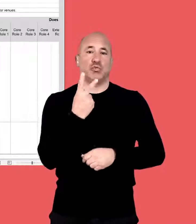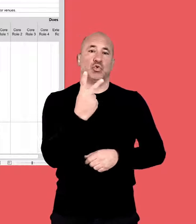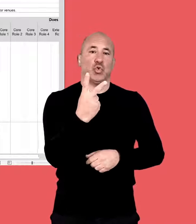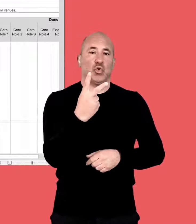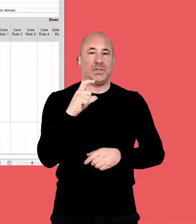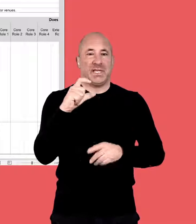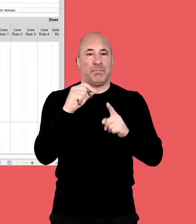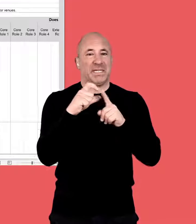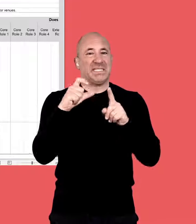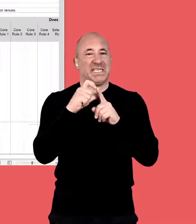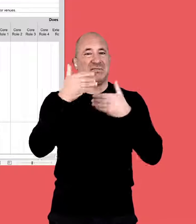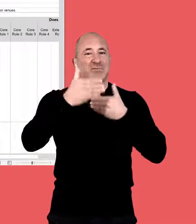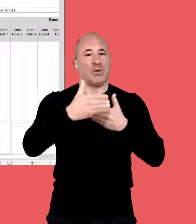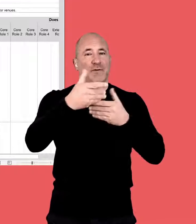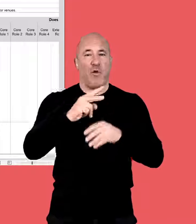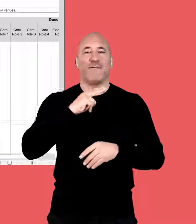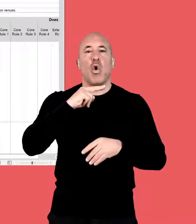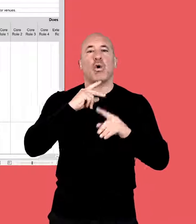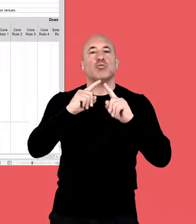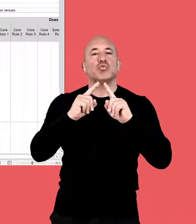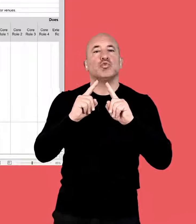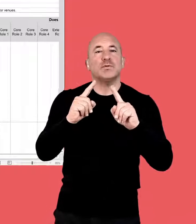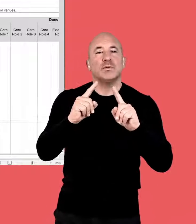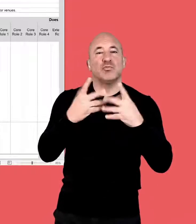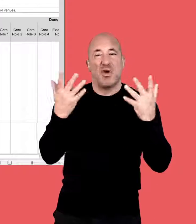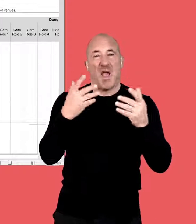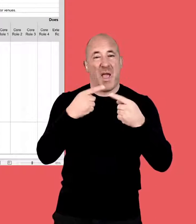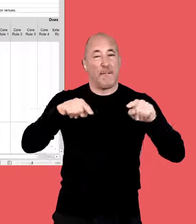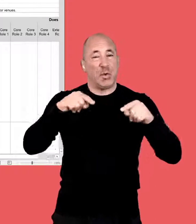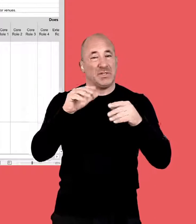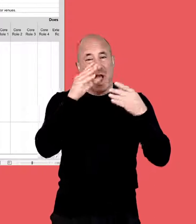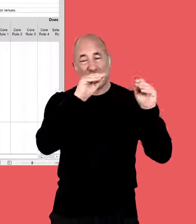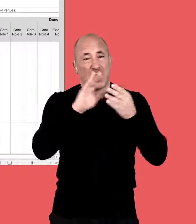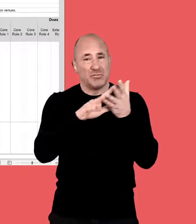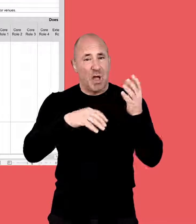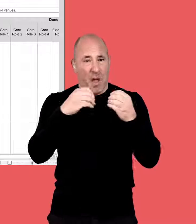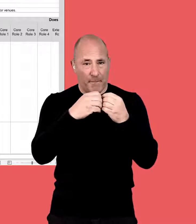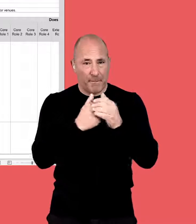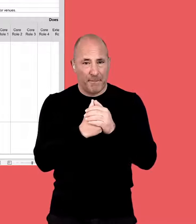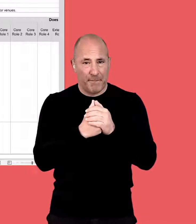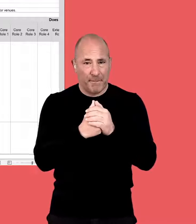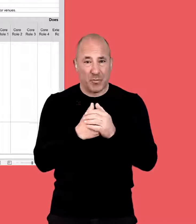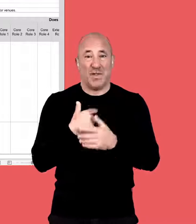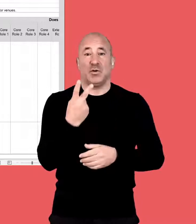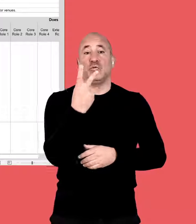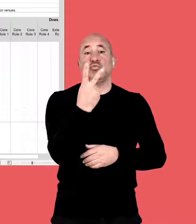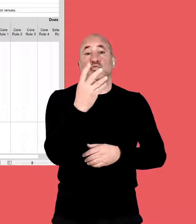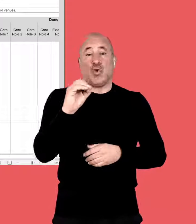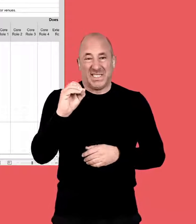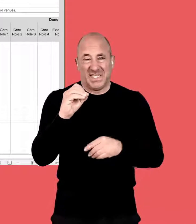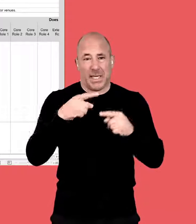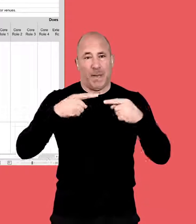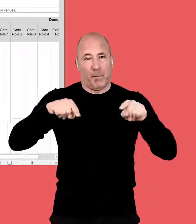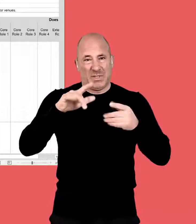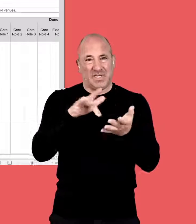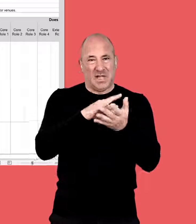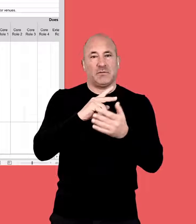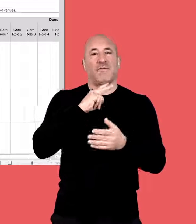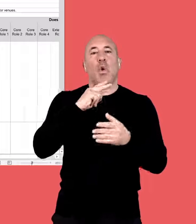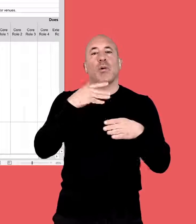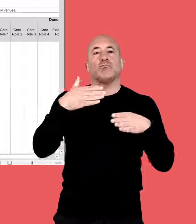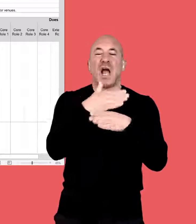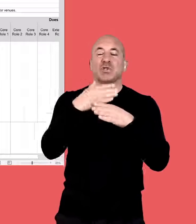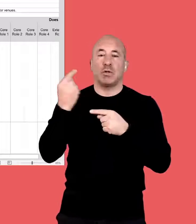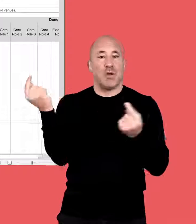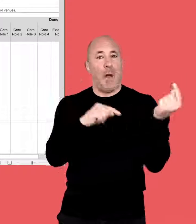run 2 CPD sessions for local tutors across the Music Education Hub, with 20 music centre